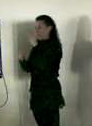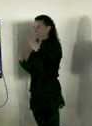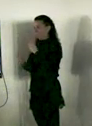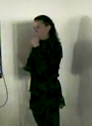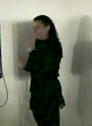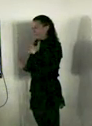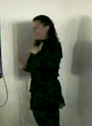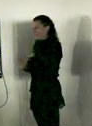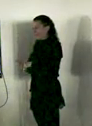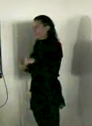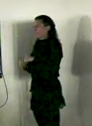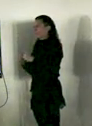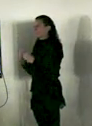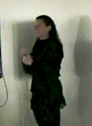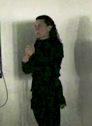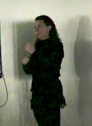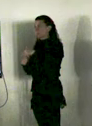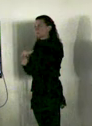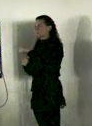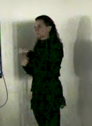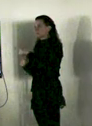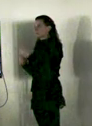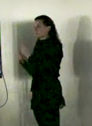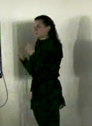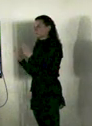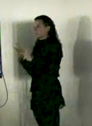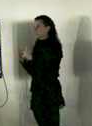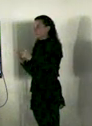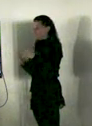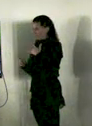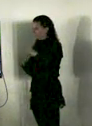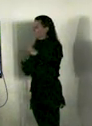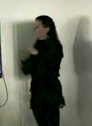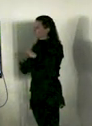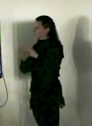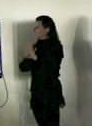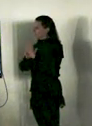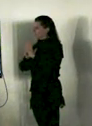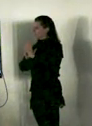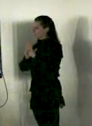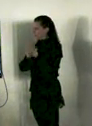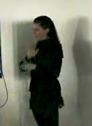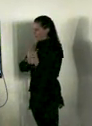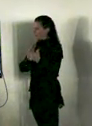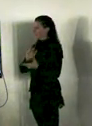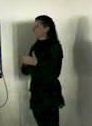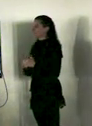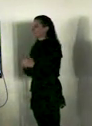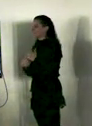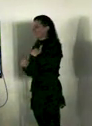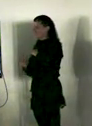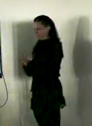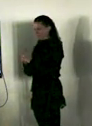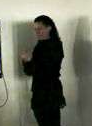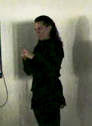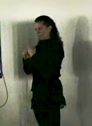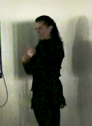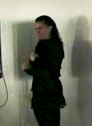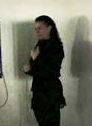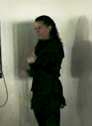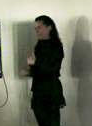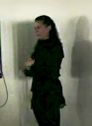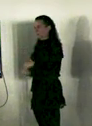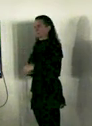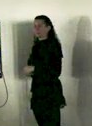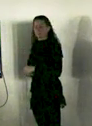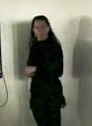a significant portion of the target audience does. And this quickly became a problem for me. And this came